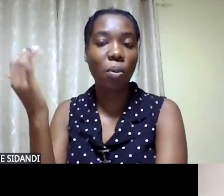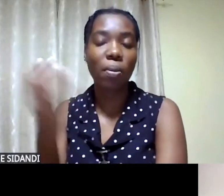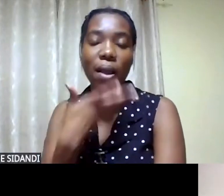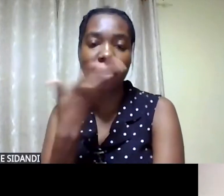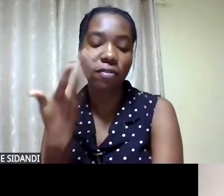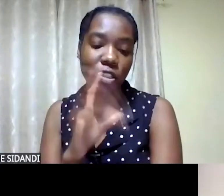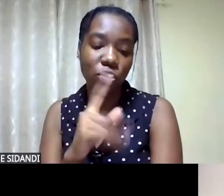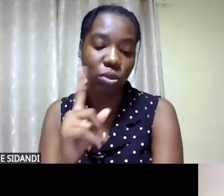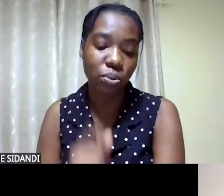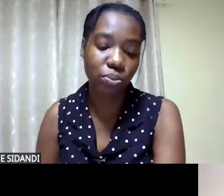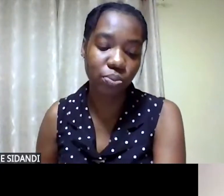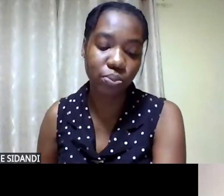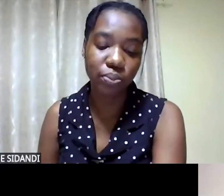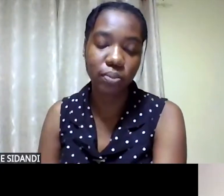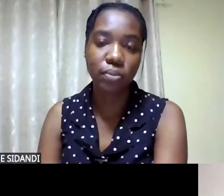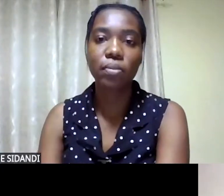question.